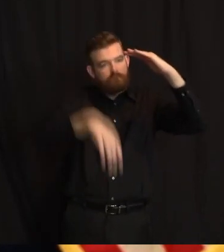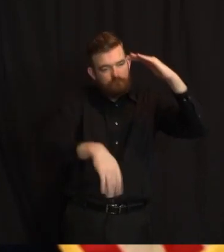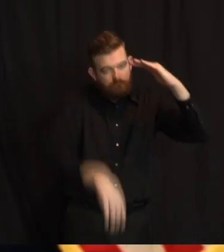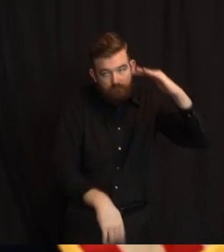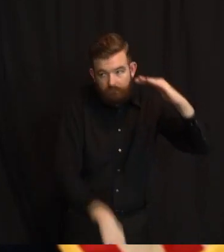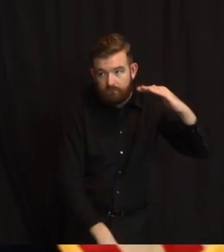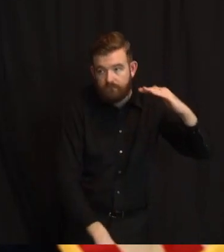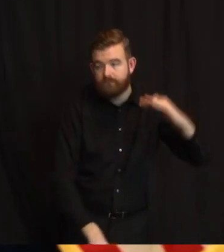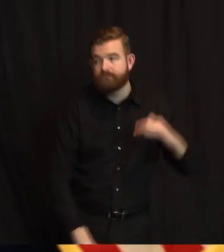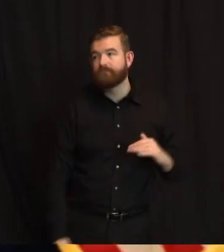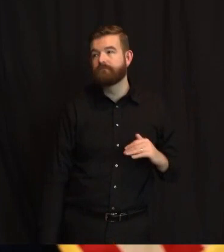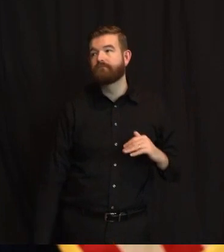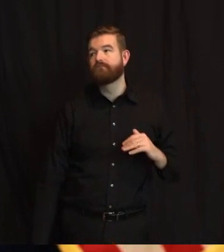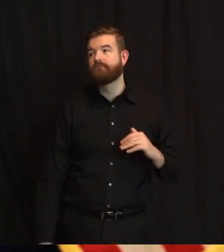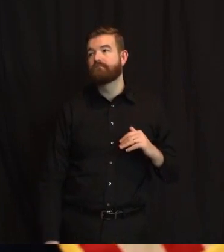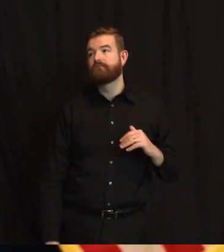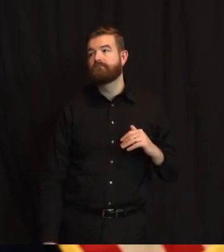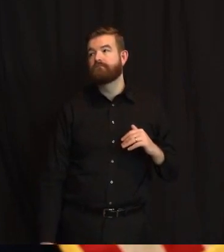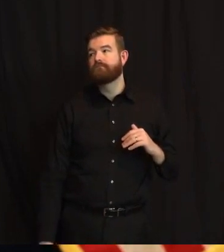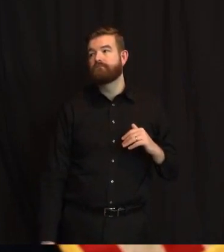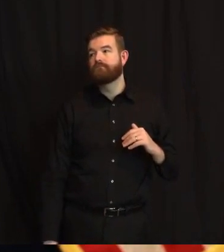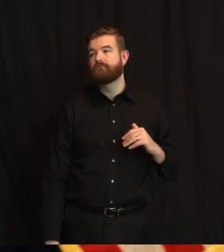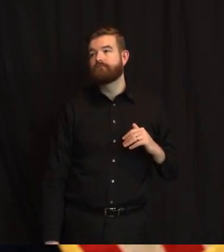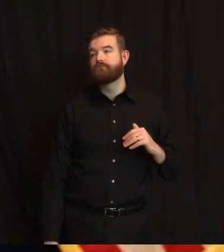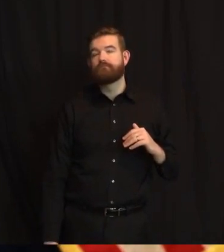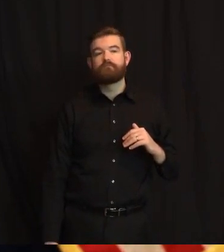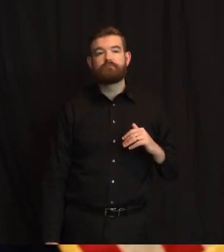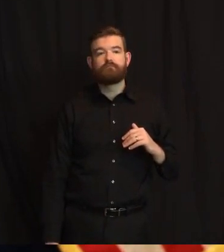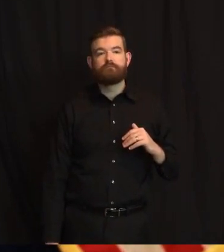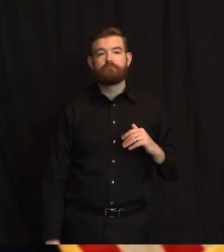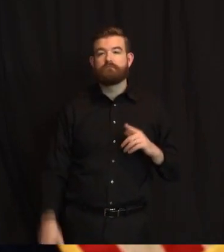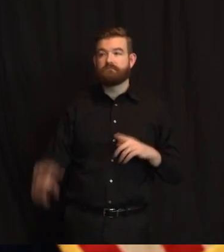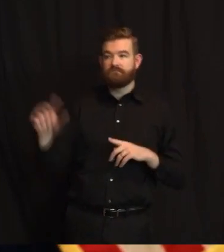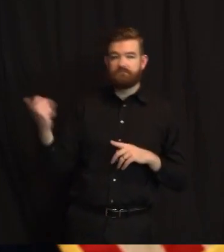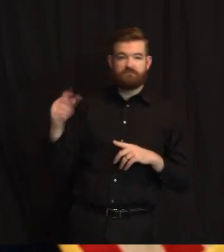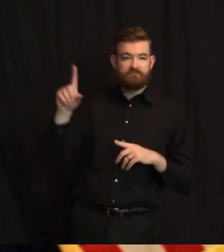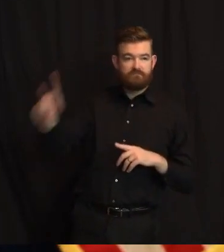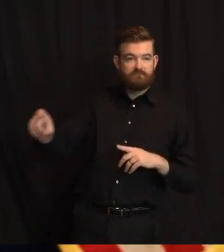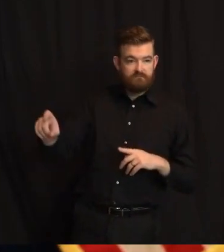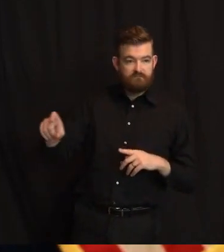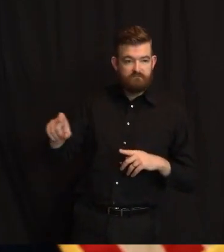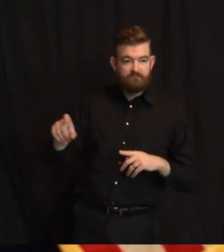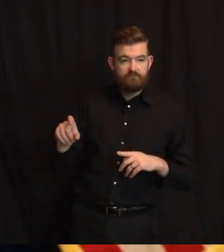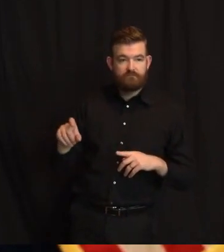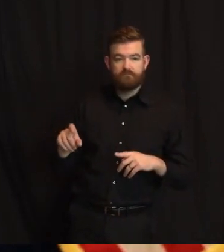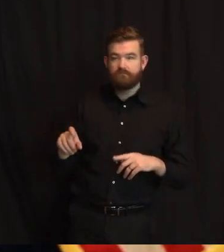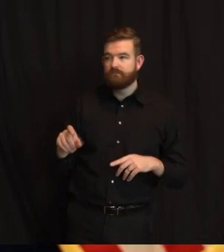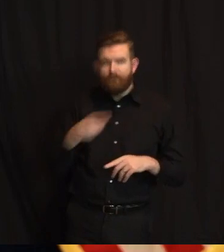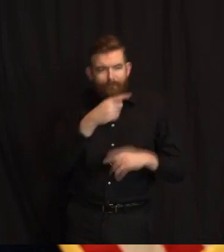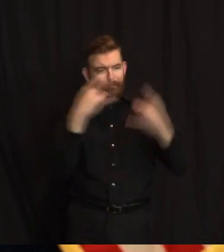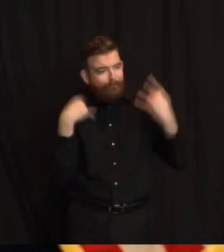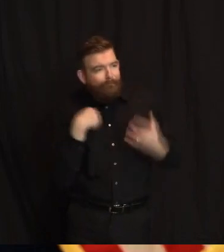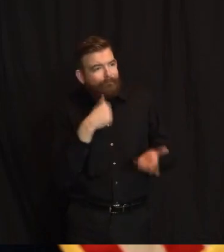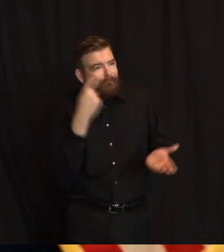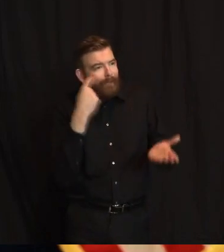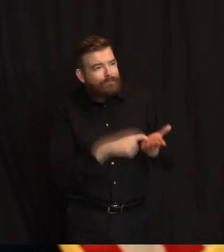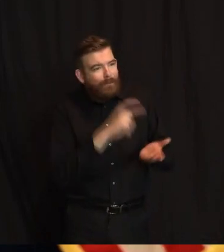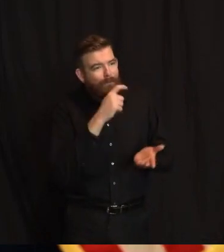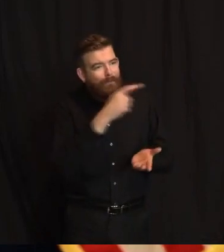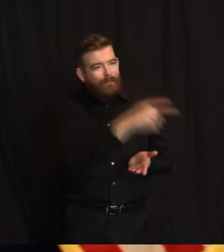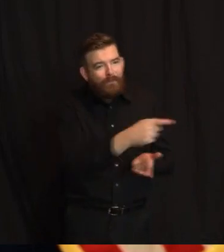your thing on, I can recognize you. Oh, really? Oh, well, appreciate that. The Fed announced yesterday that for the first time they would start purchasing state and municipal